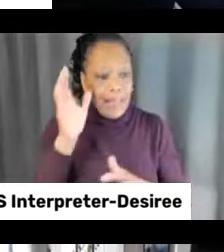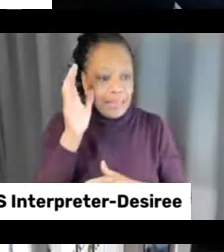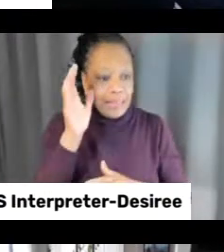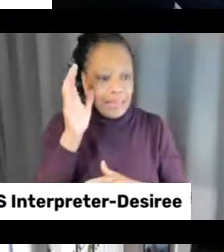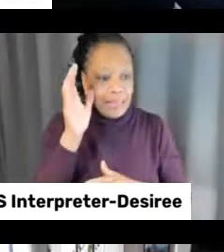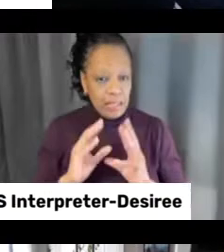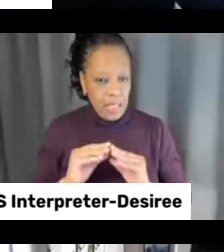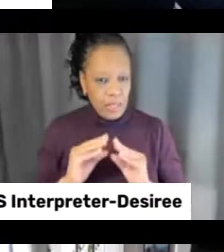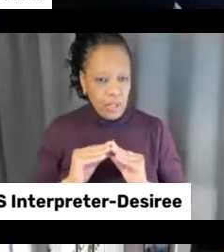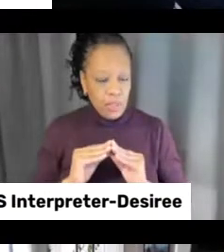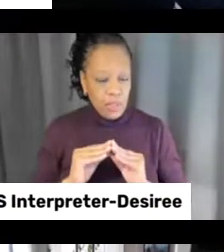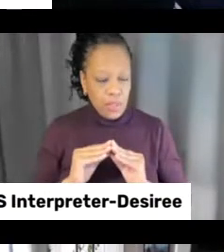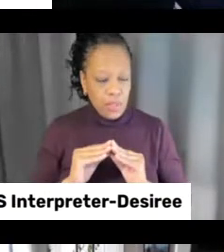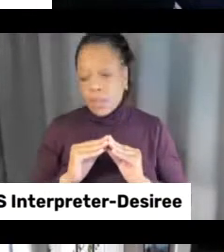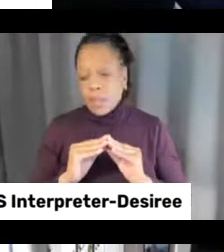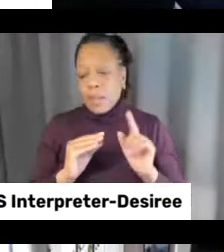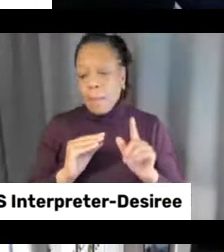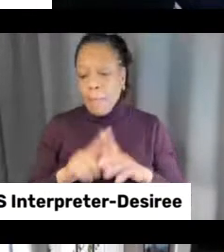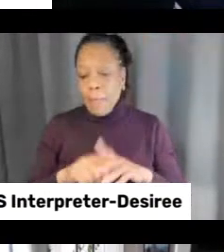beginning to